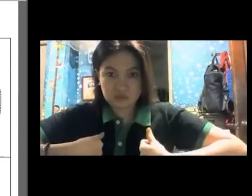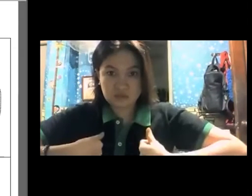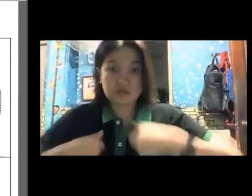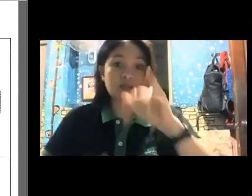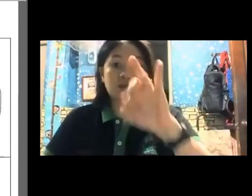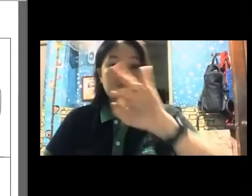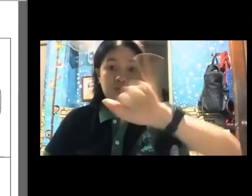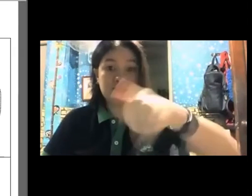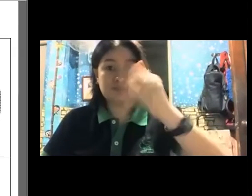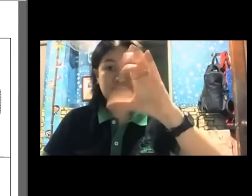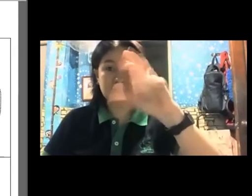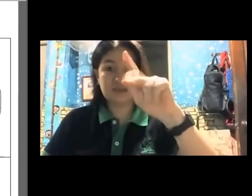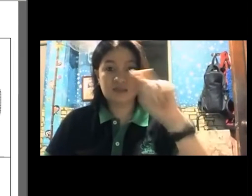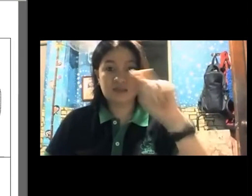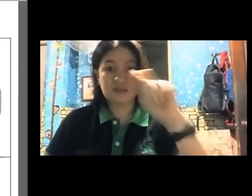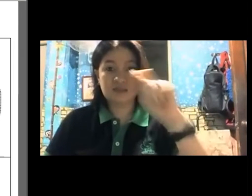So for bag, it's this way,